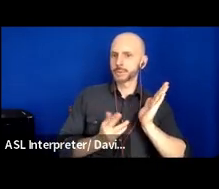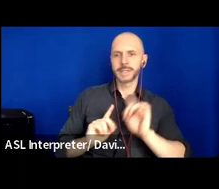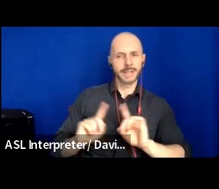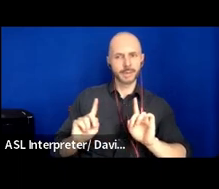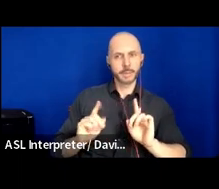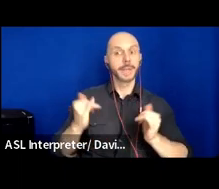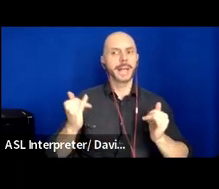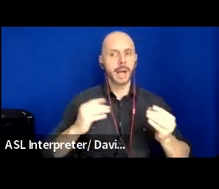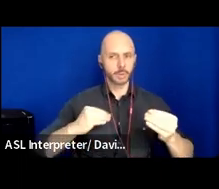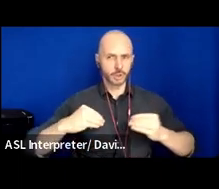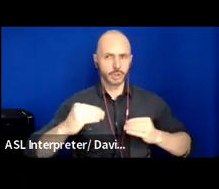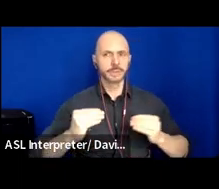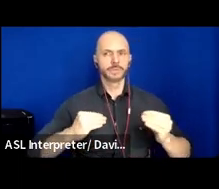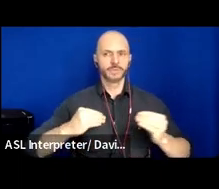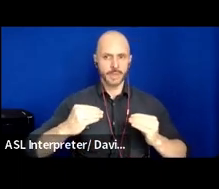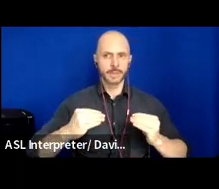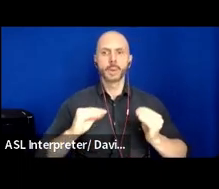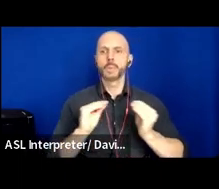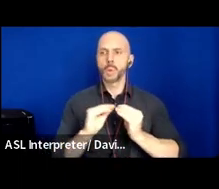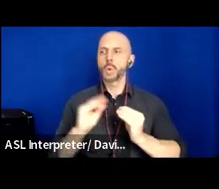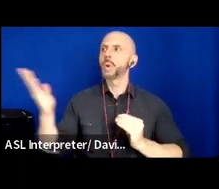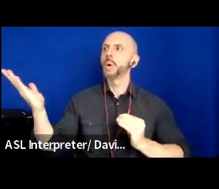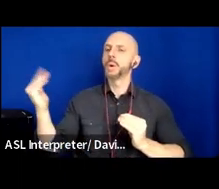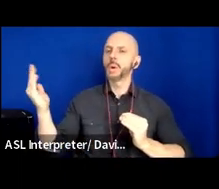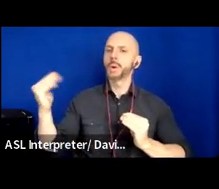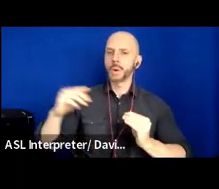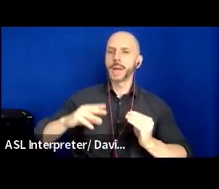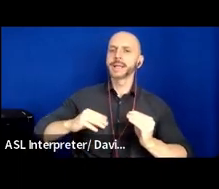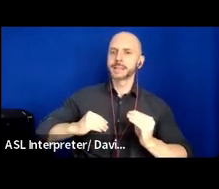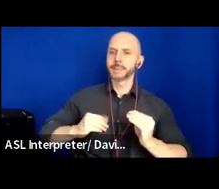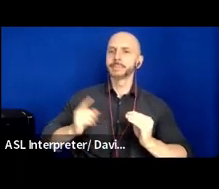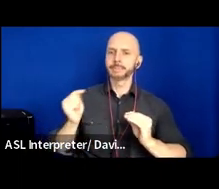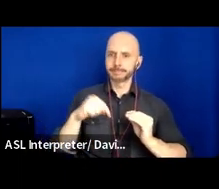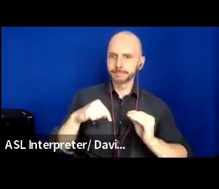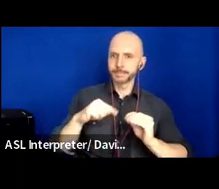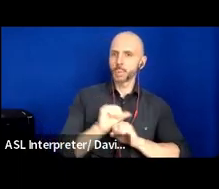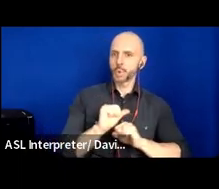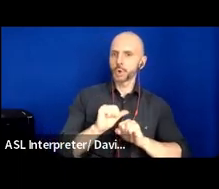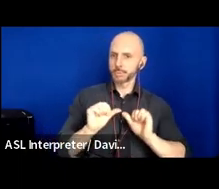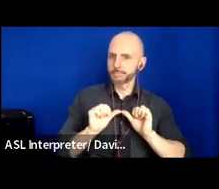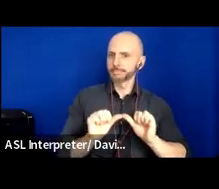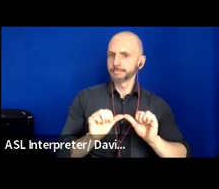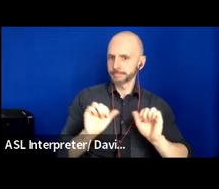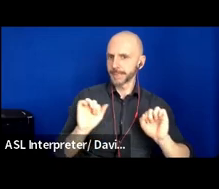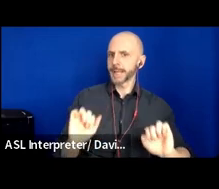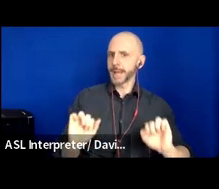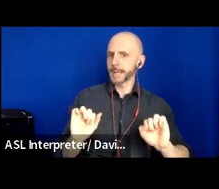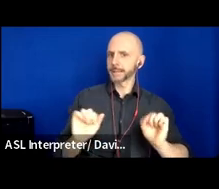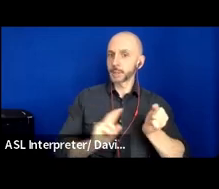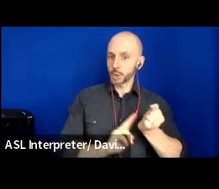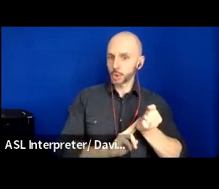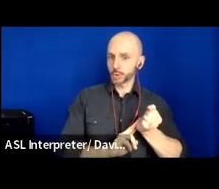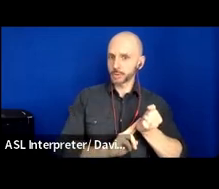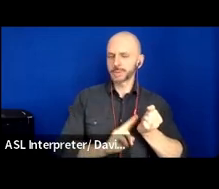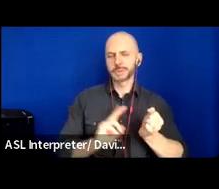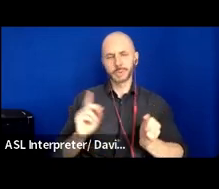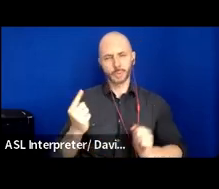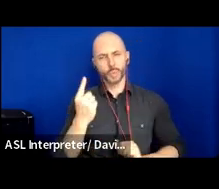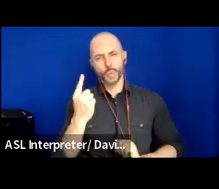So this is the last video that I'm showing you. And this one is made particularly in response to the